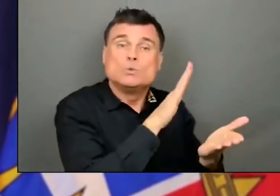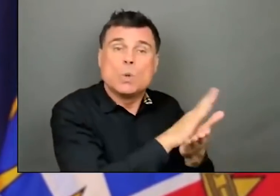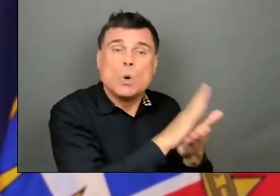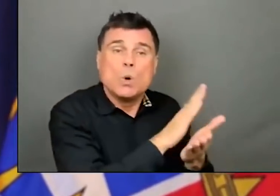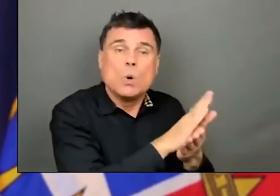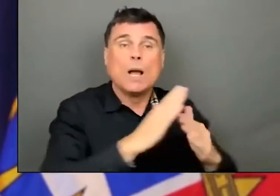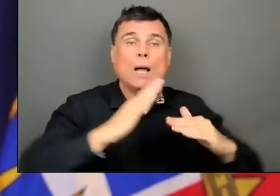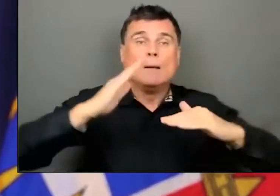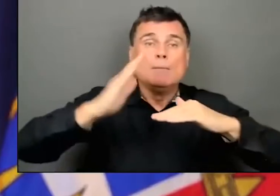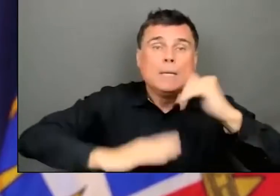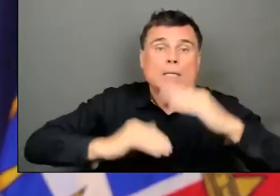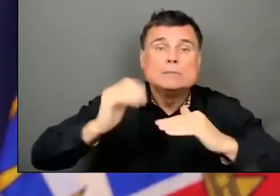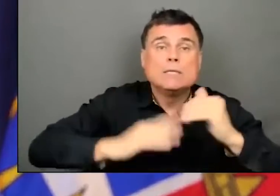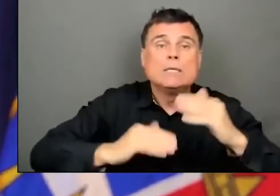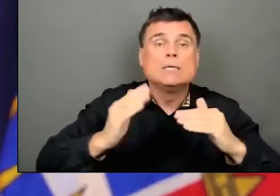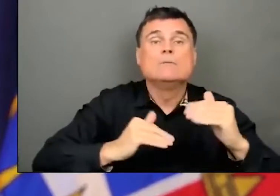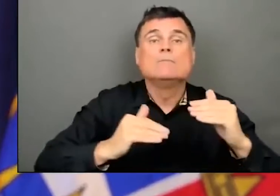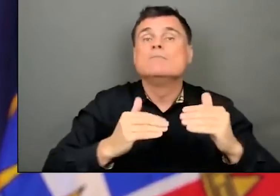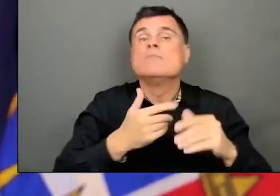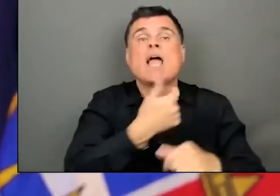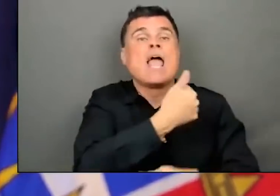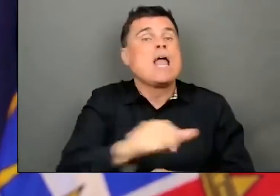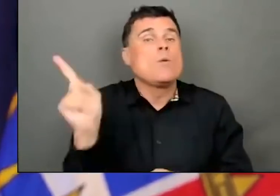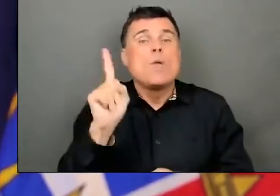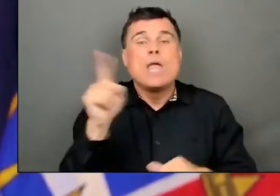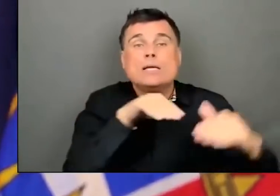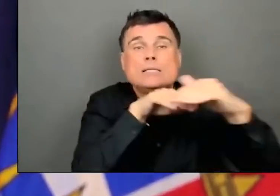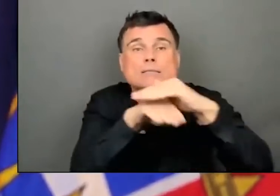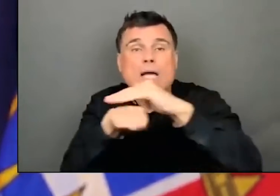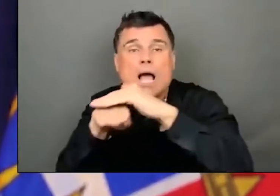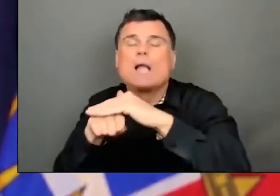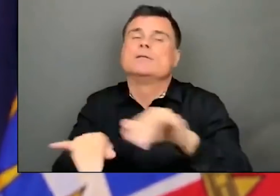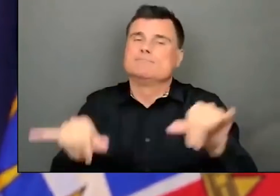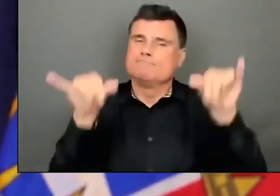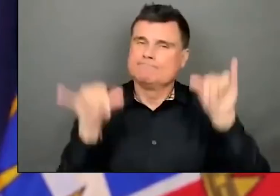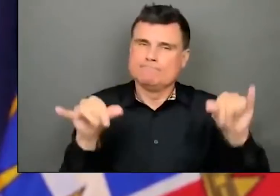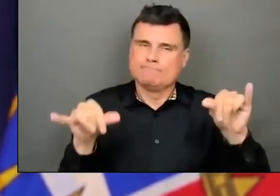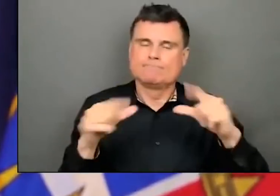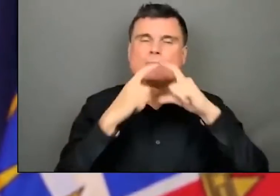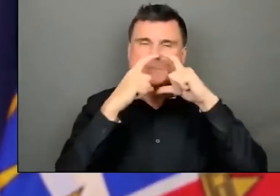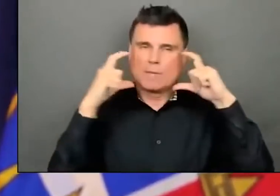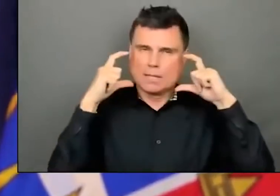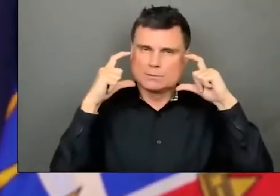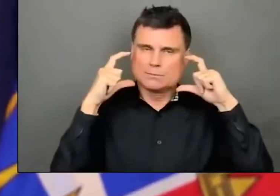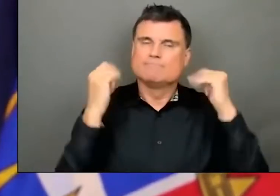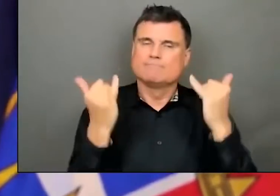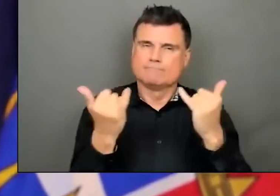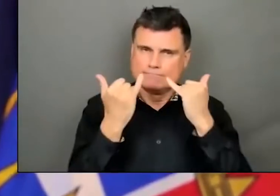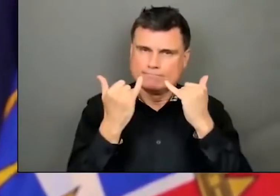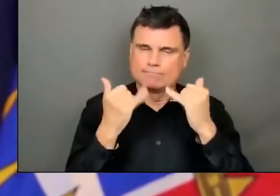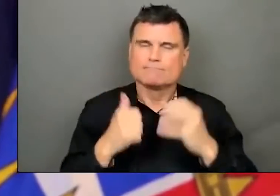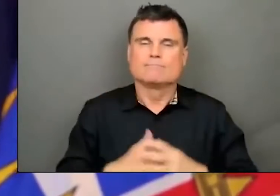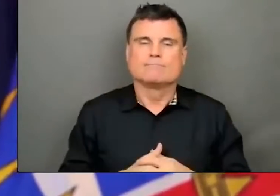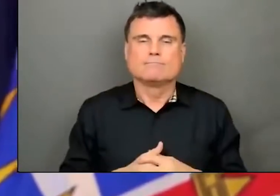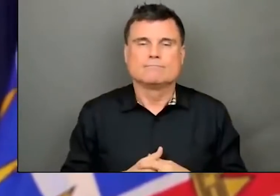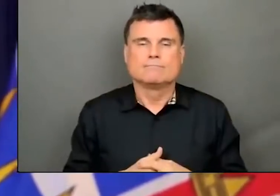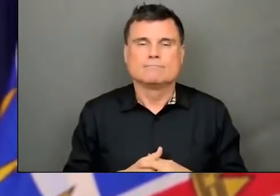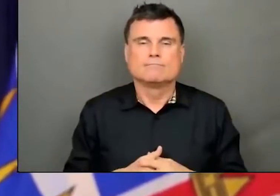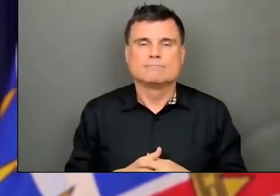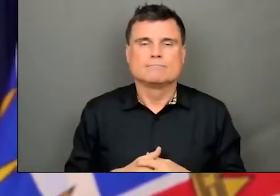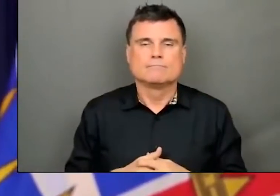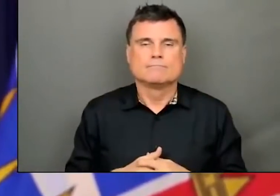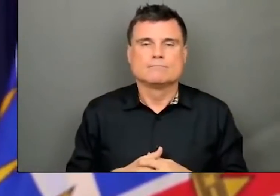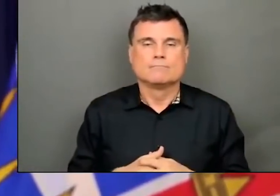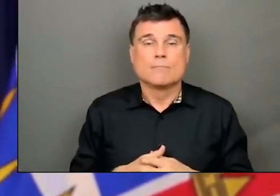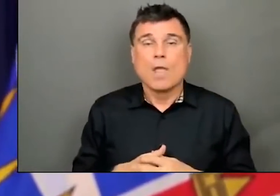the requirement and the order will be in place until we've determined that we're at a place where the risk of spreading COVID-19 has